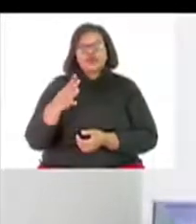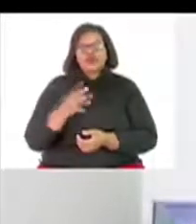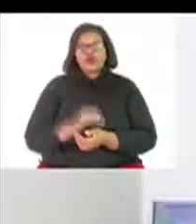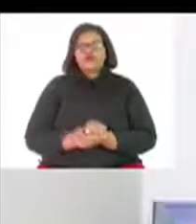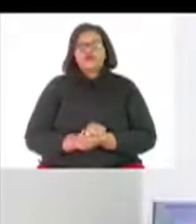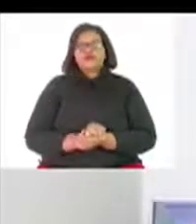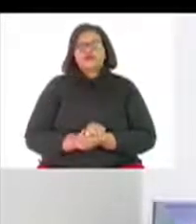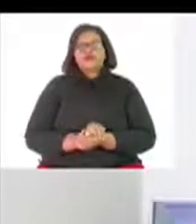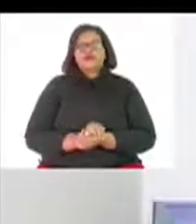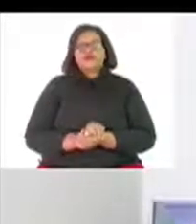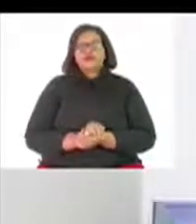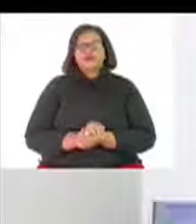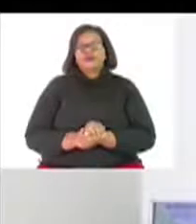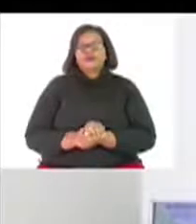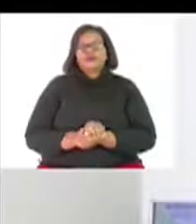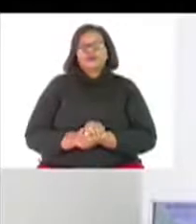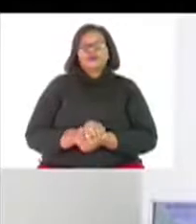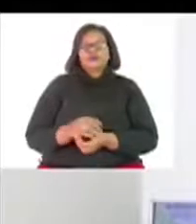24,